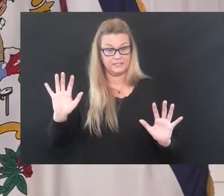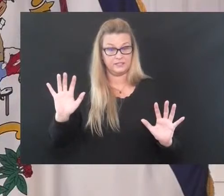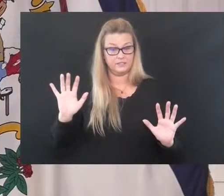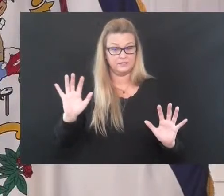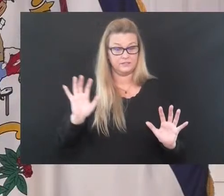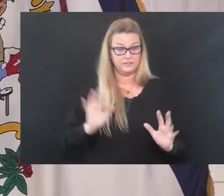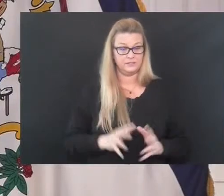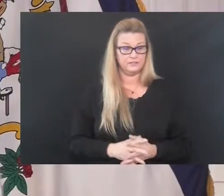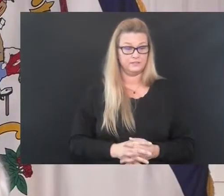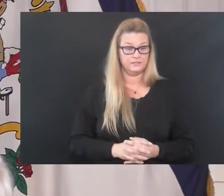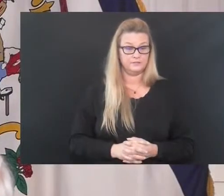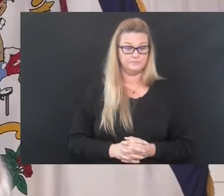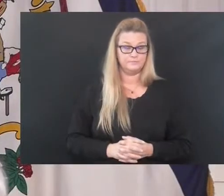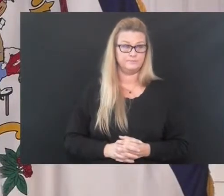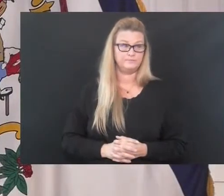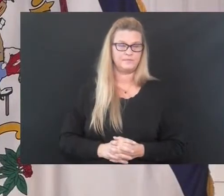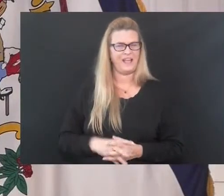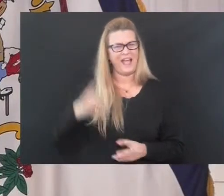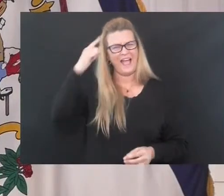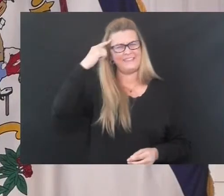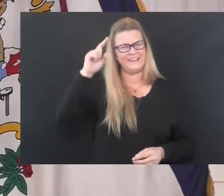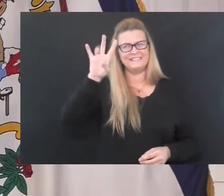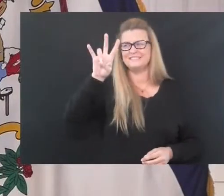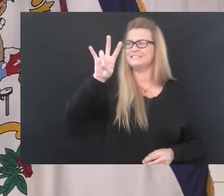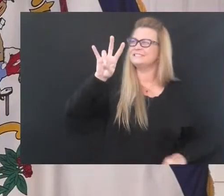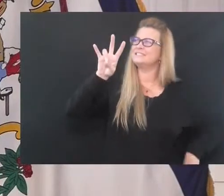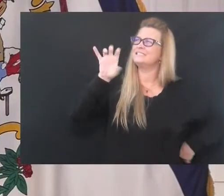me that number exactly. I think it's